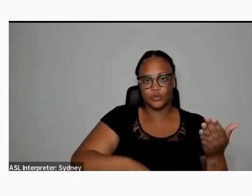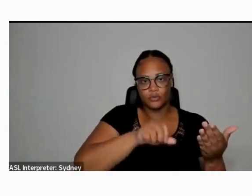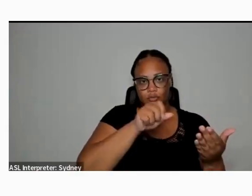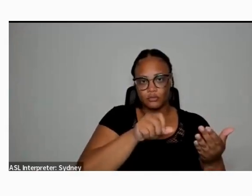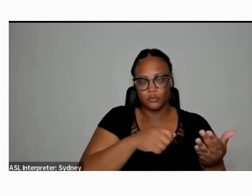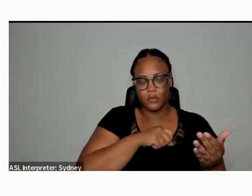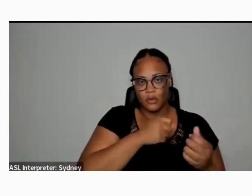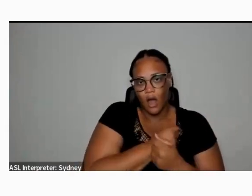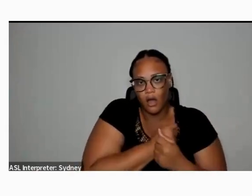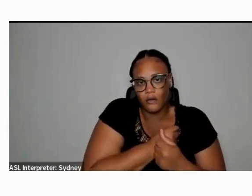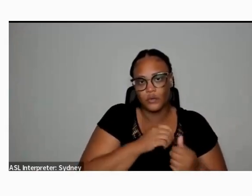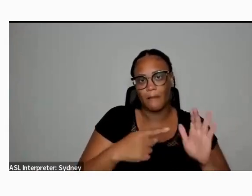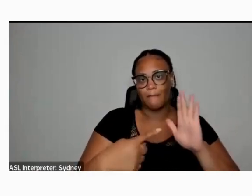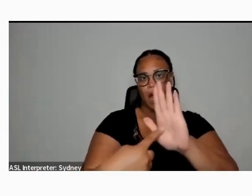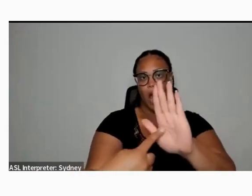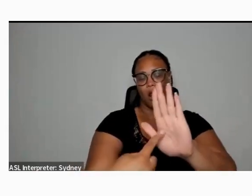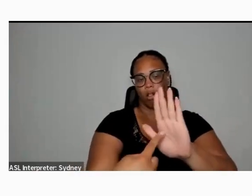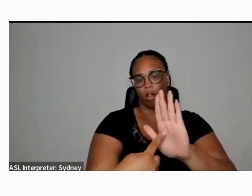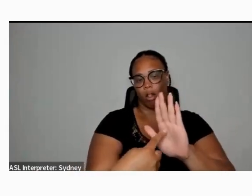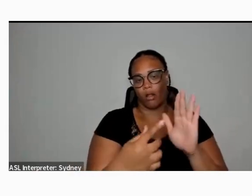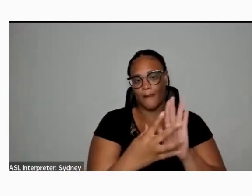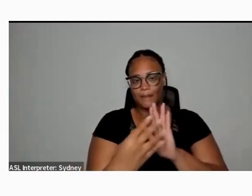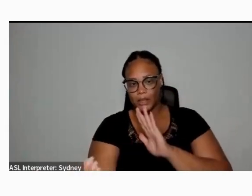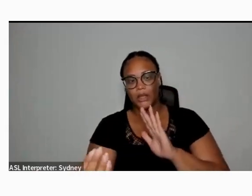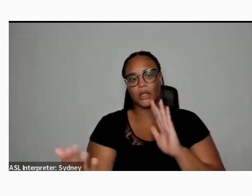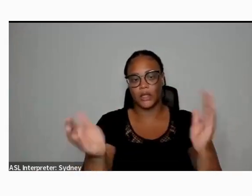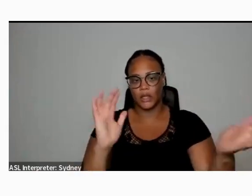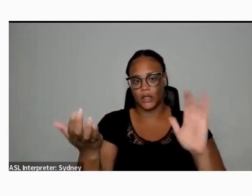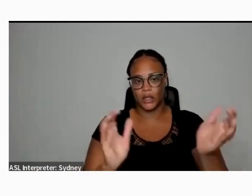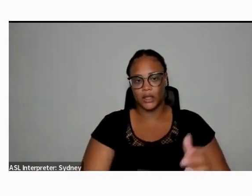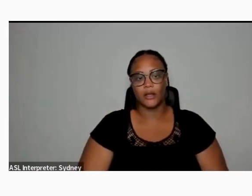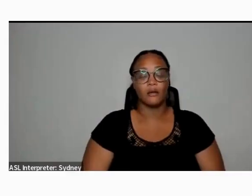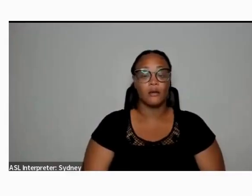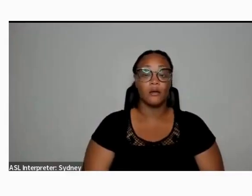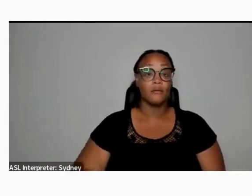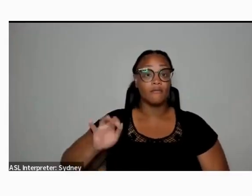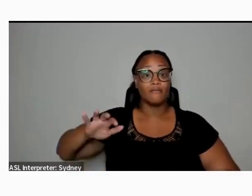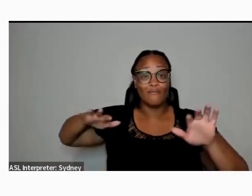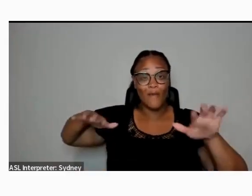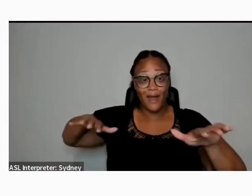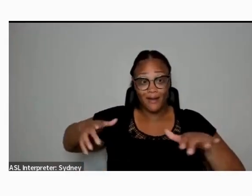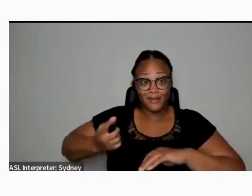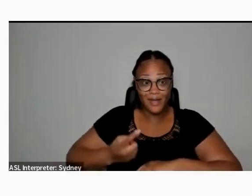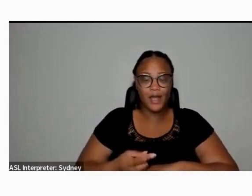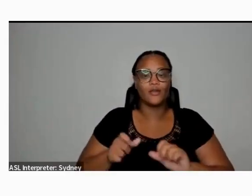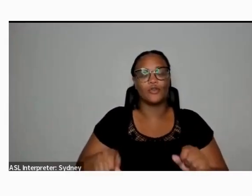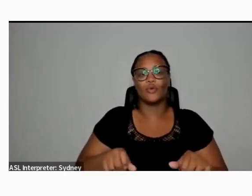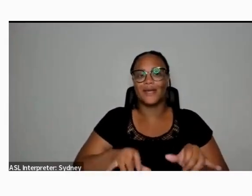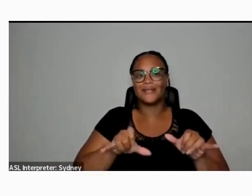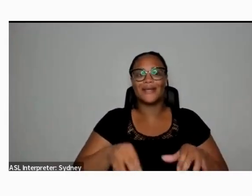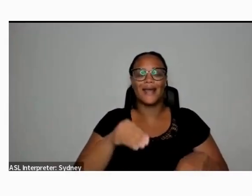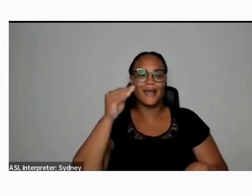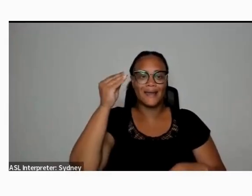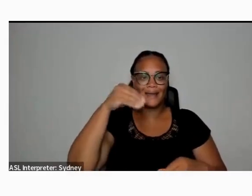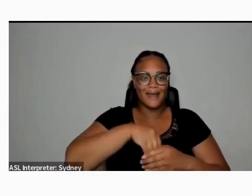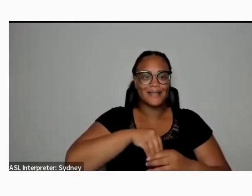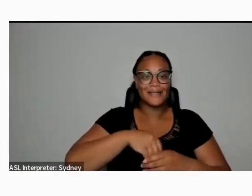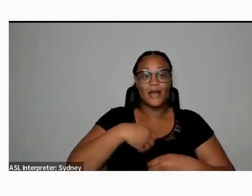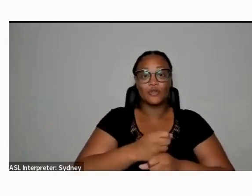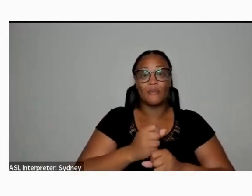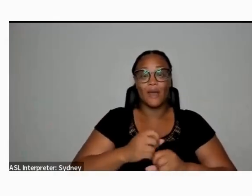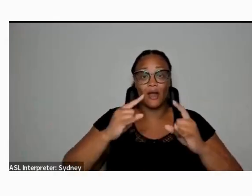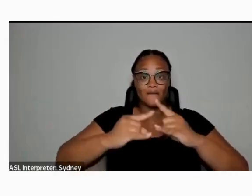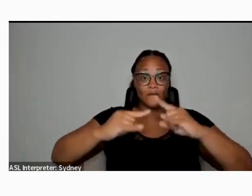fort indoors. You could spend a whole, 15 minutes thinking about what are we going to make the fort out